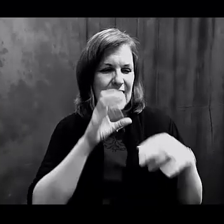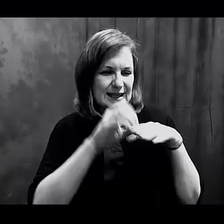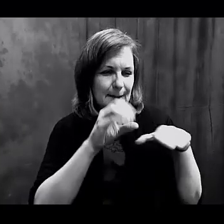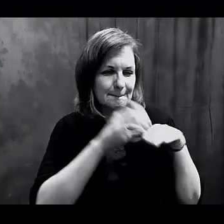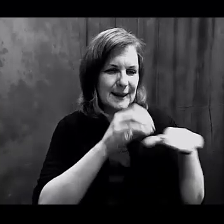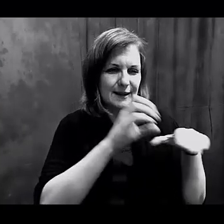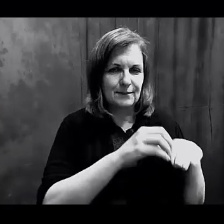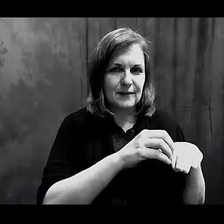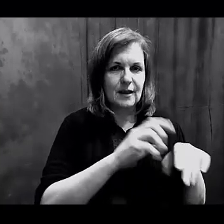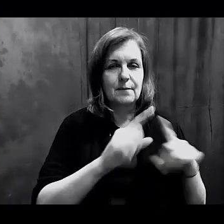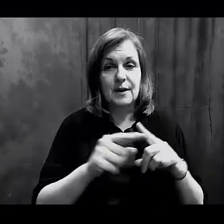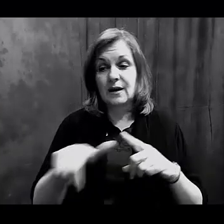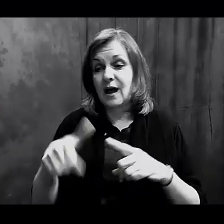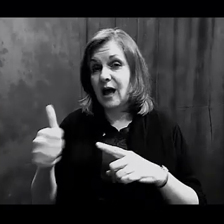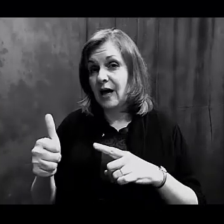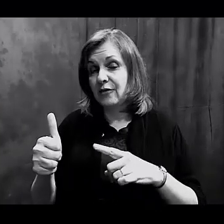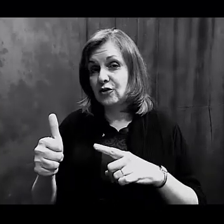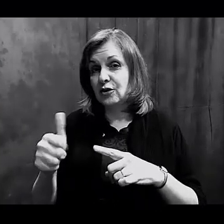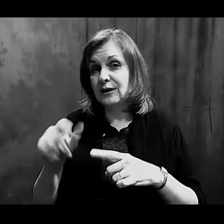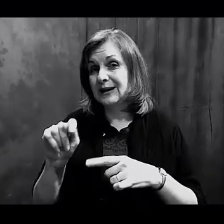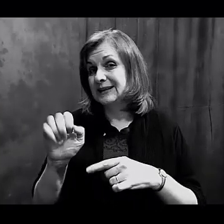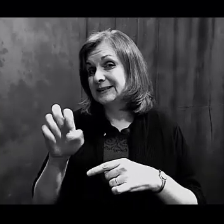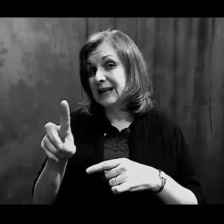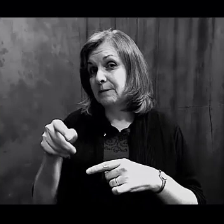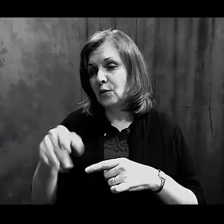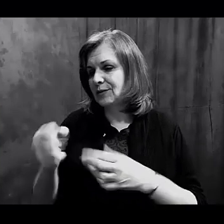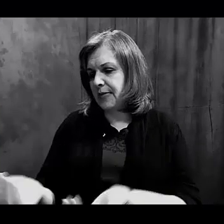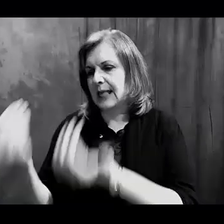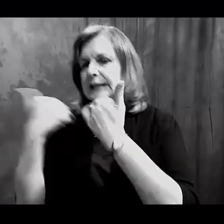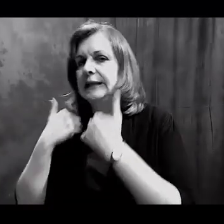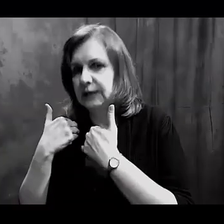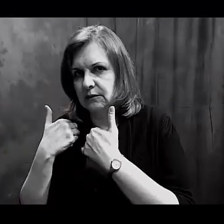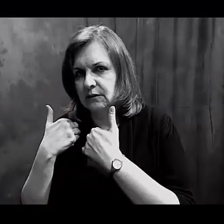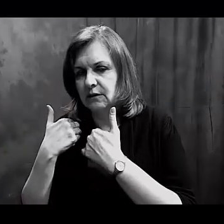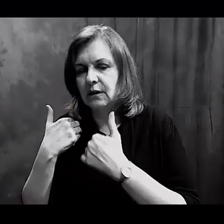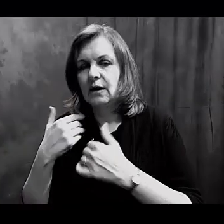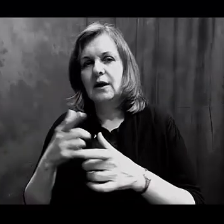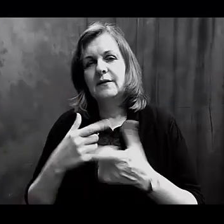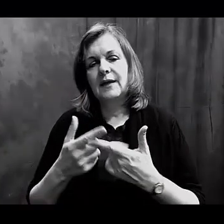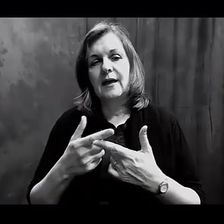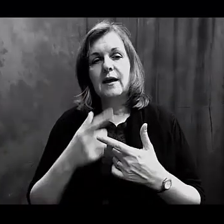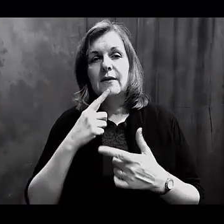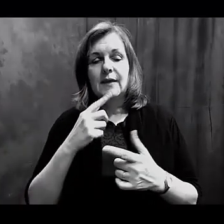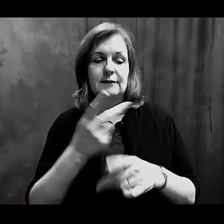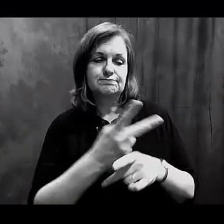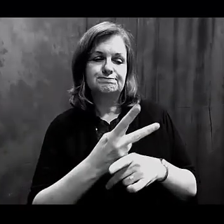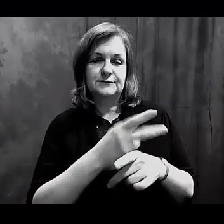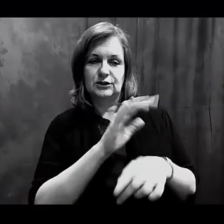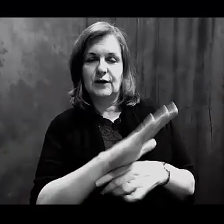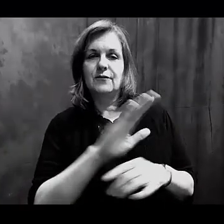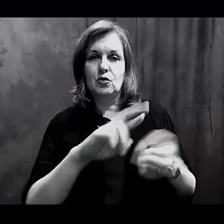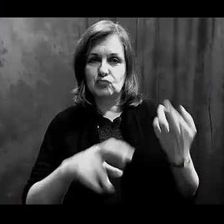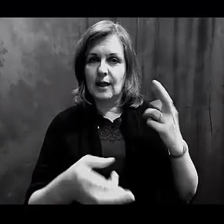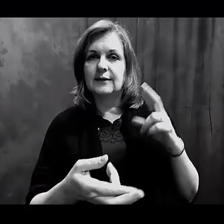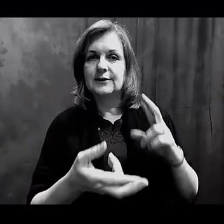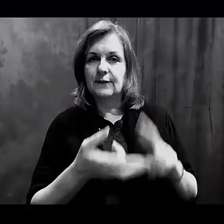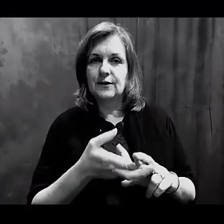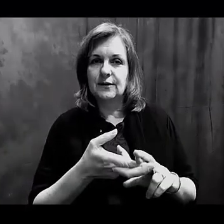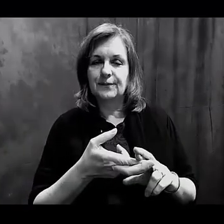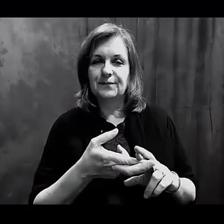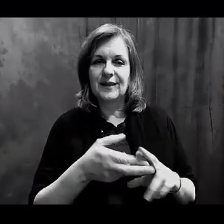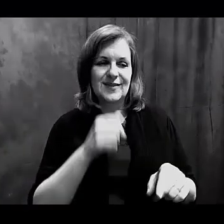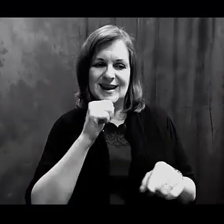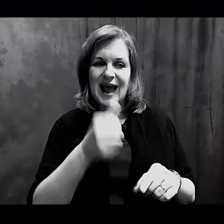fun and playing, but they will eat completely other tadpoles. So they're producing this altruistic effect in